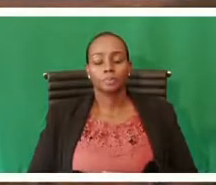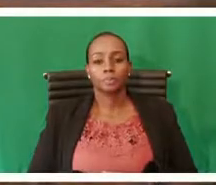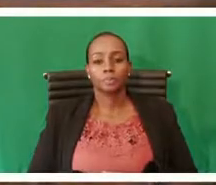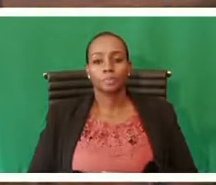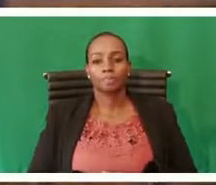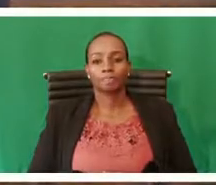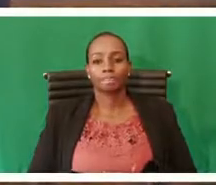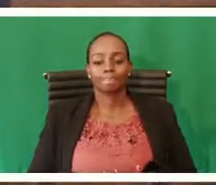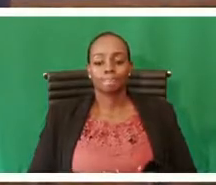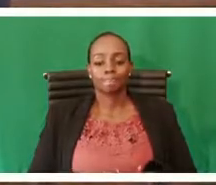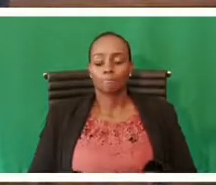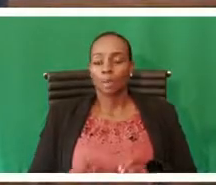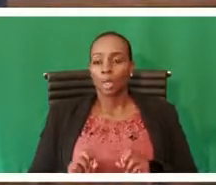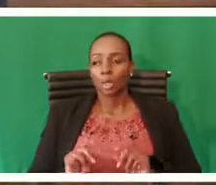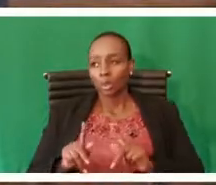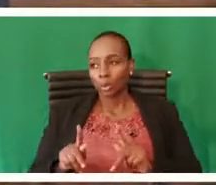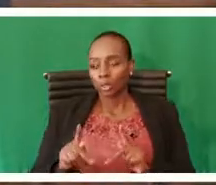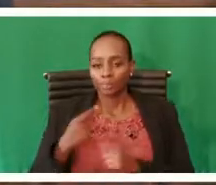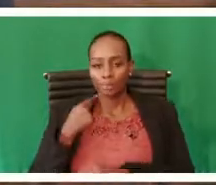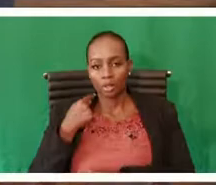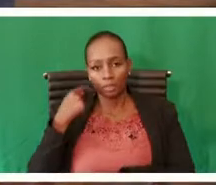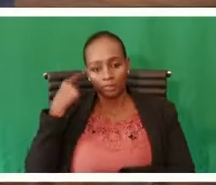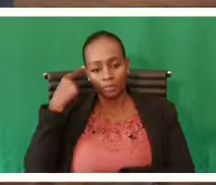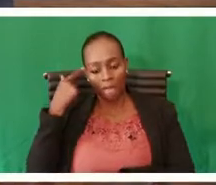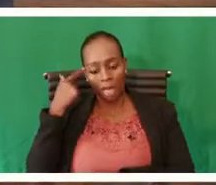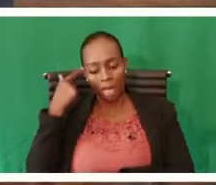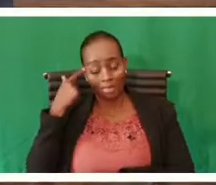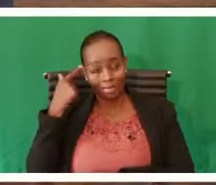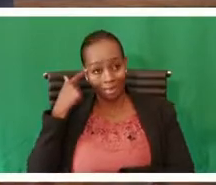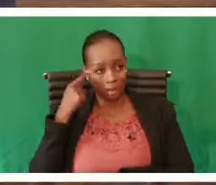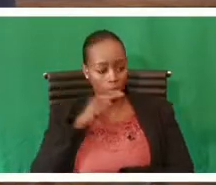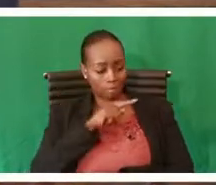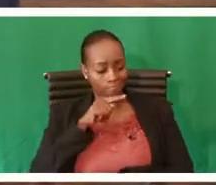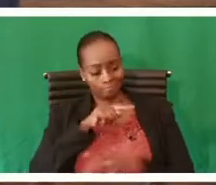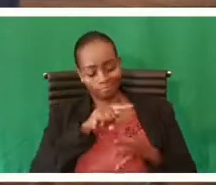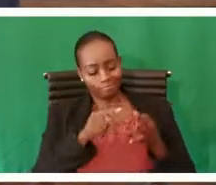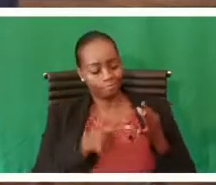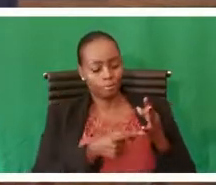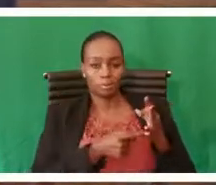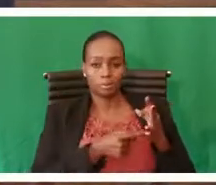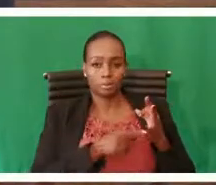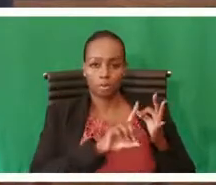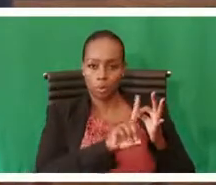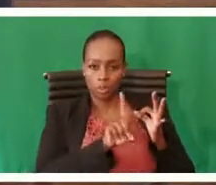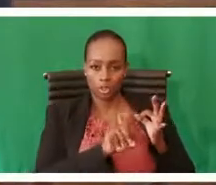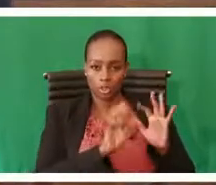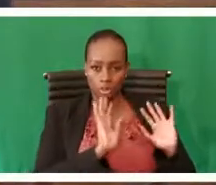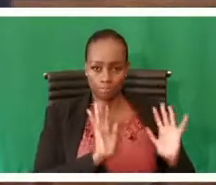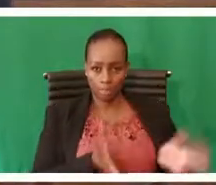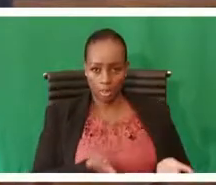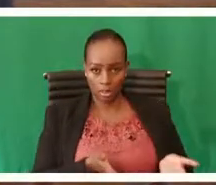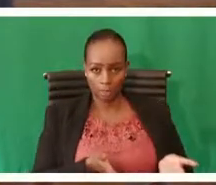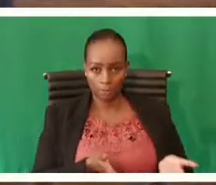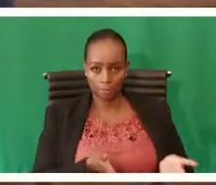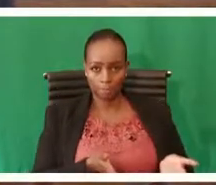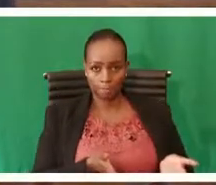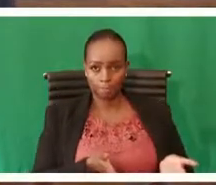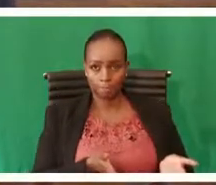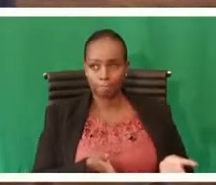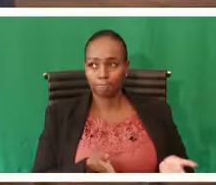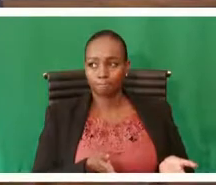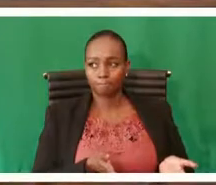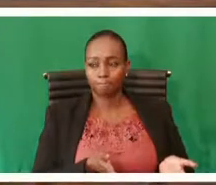Colleagues, I think those were the set of questions which were already prepared.